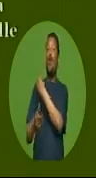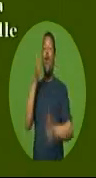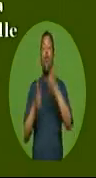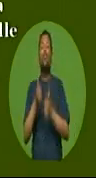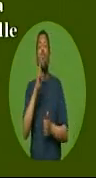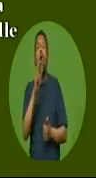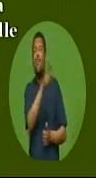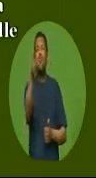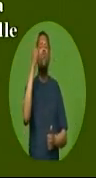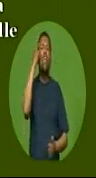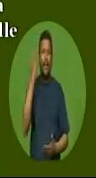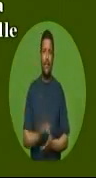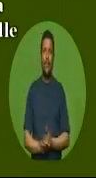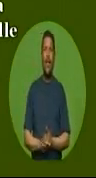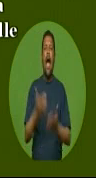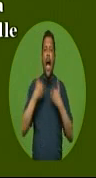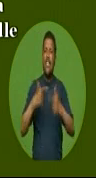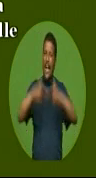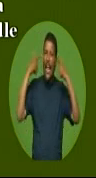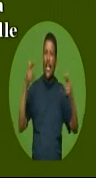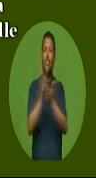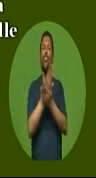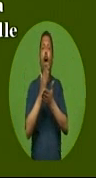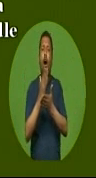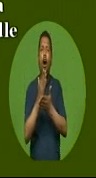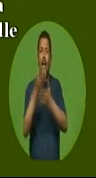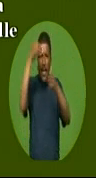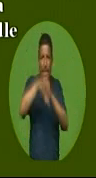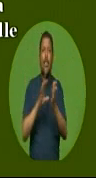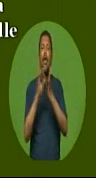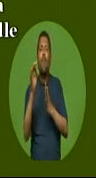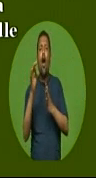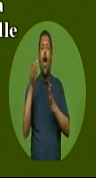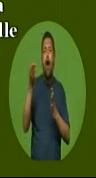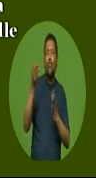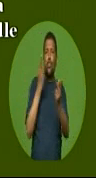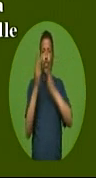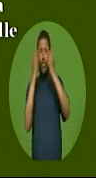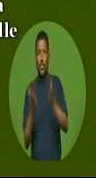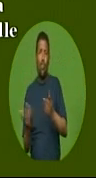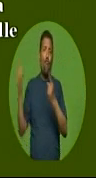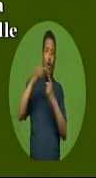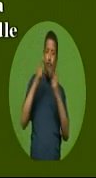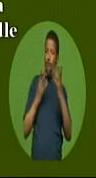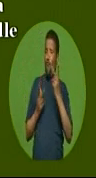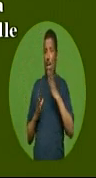Which one do you think has the greatest share in the number of tourists for